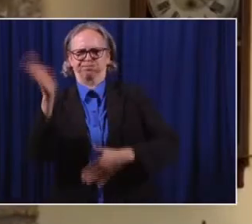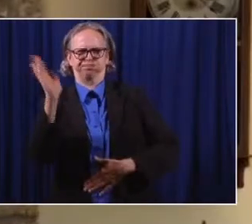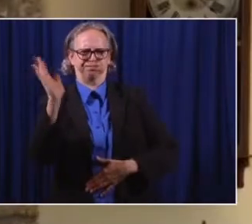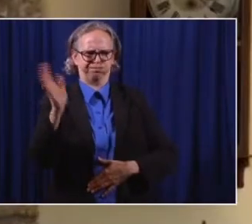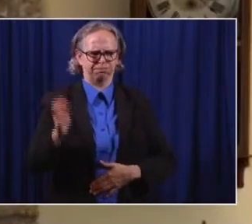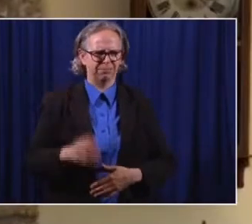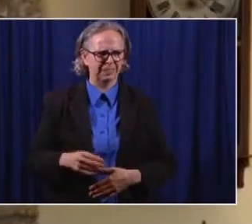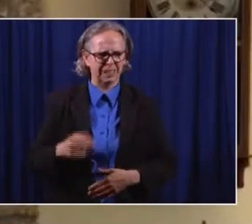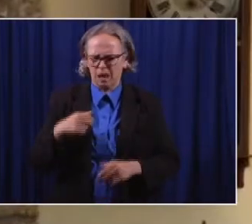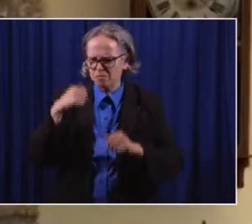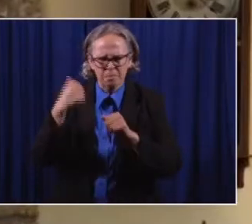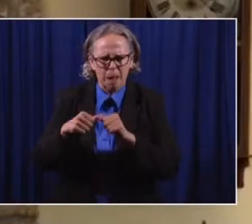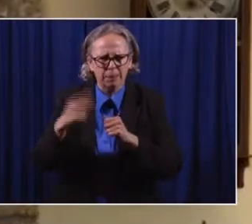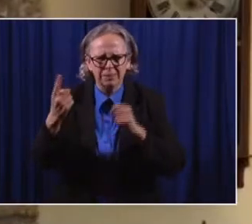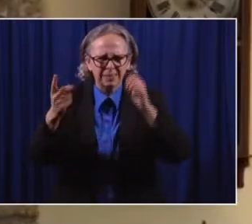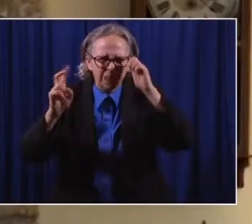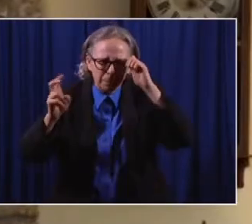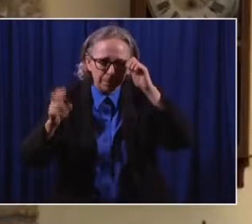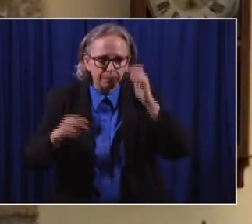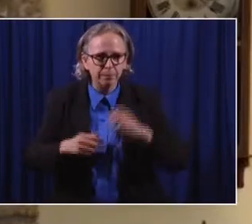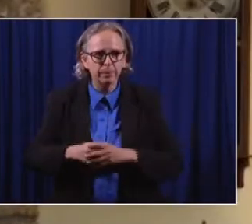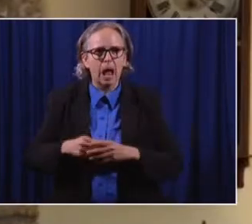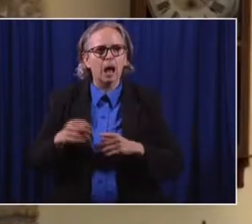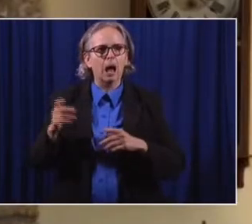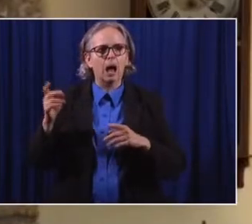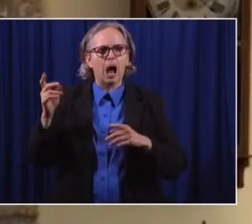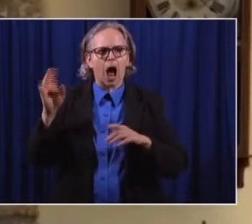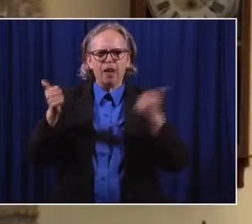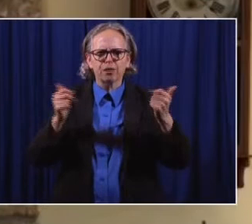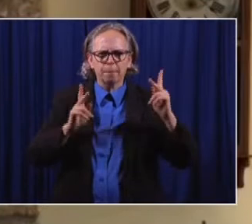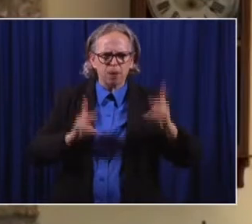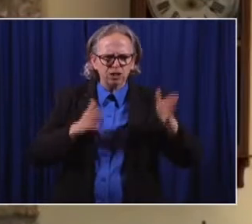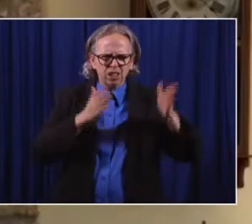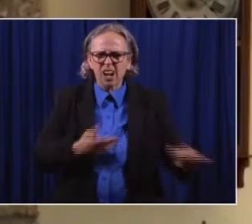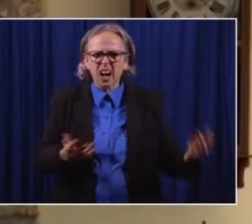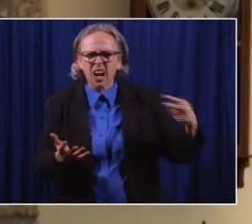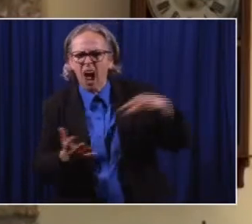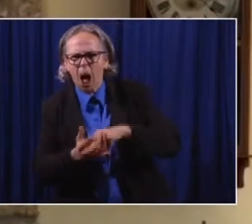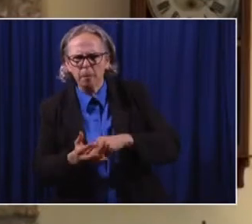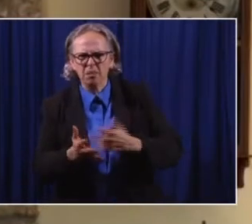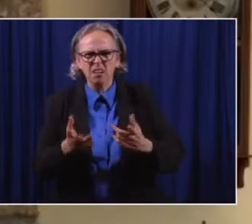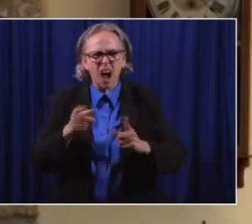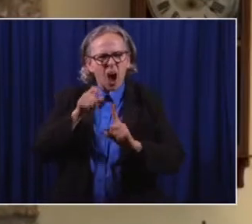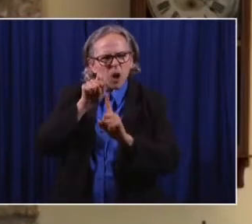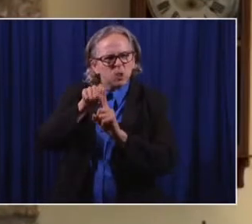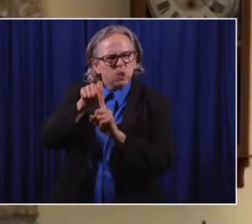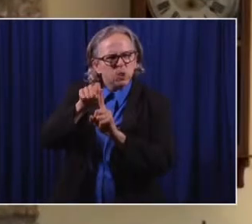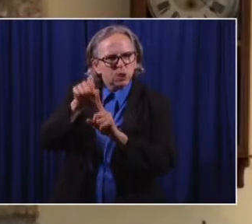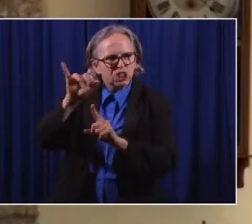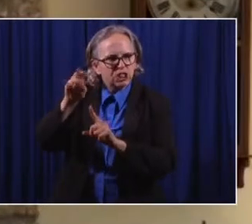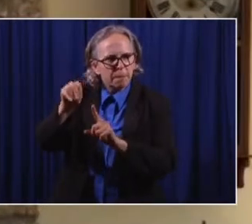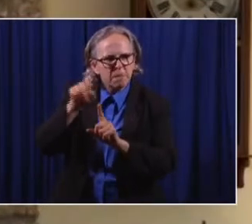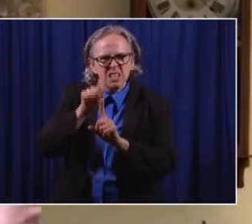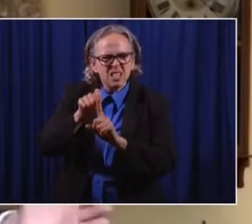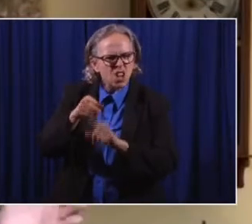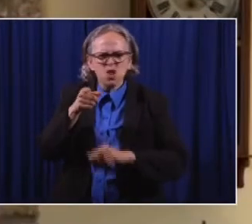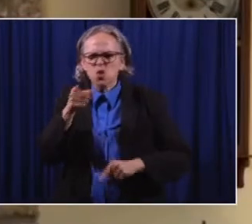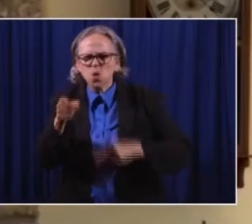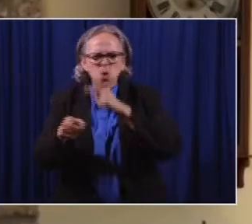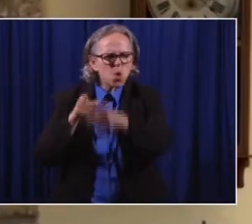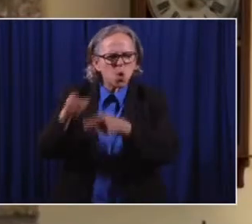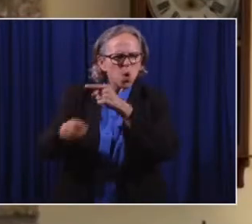what it was, but somebody else got up and they were giving him a hard time. And Jim looked at this person, then kind of